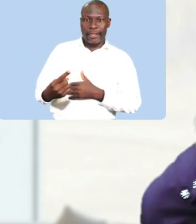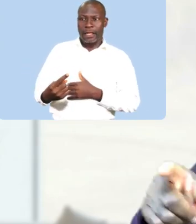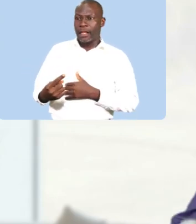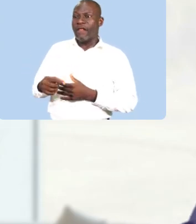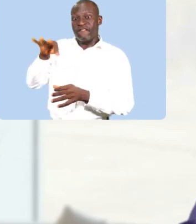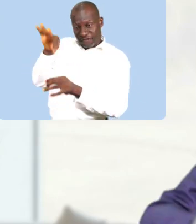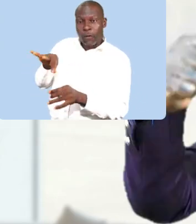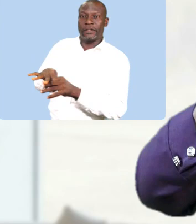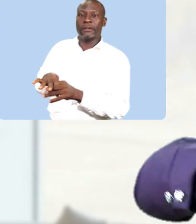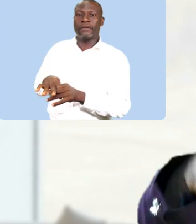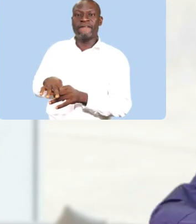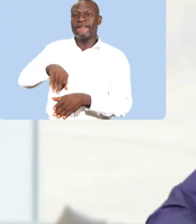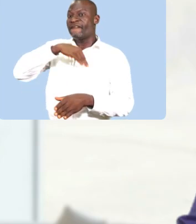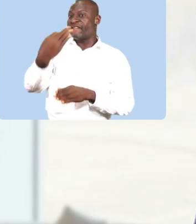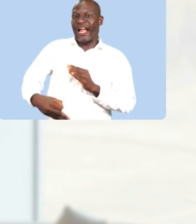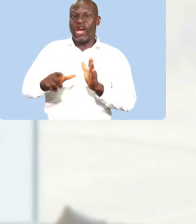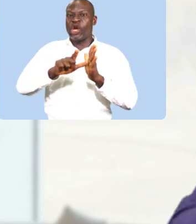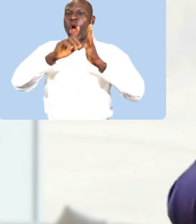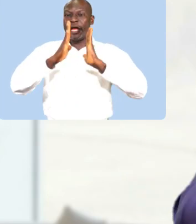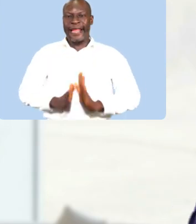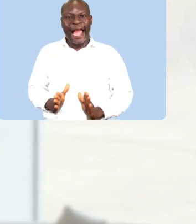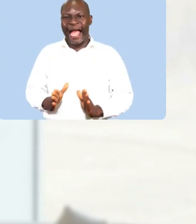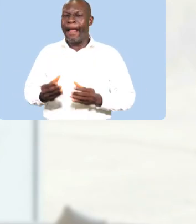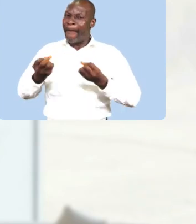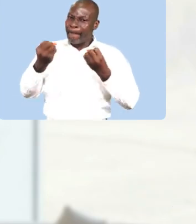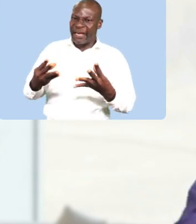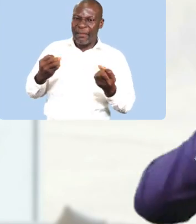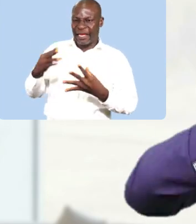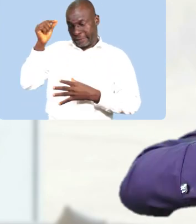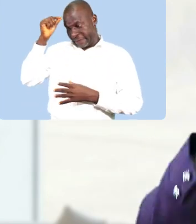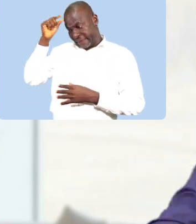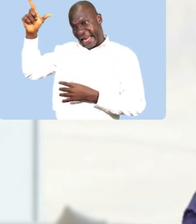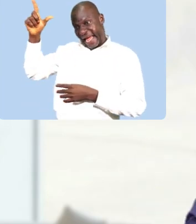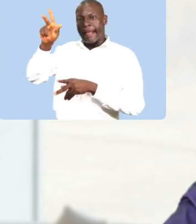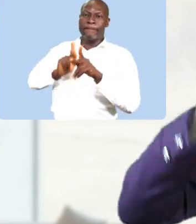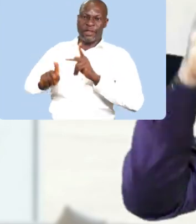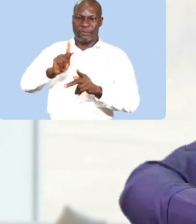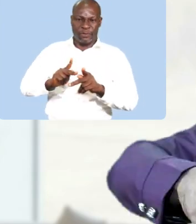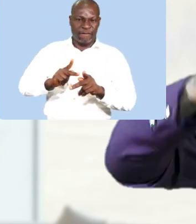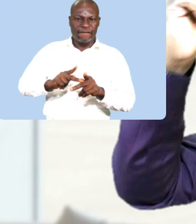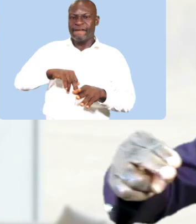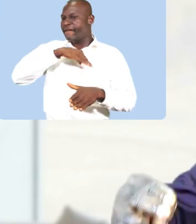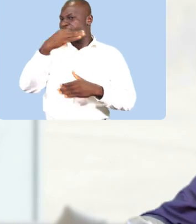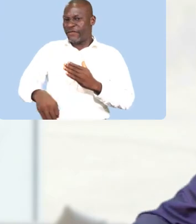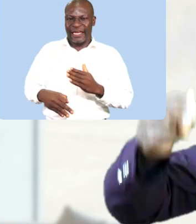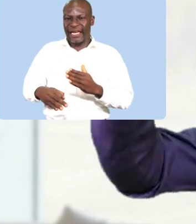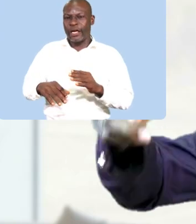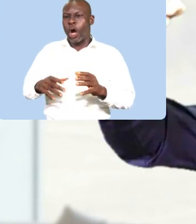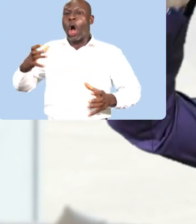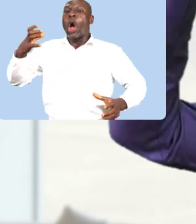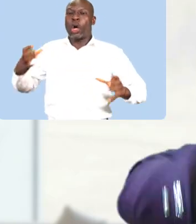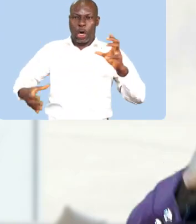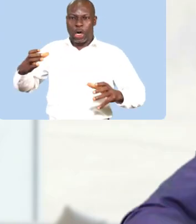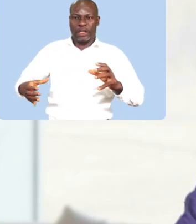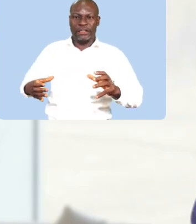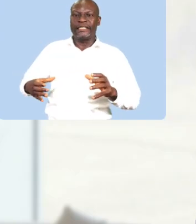Edru echire ino. A lawyer for binomo. Sadie ene binomo sorry ye. Efa echire. Adi asam no kwa court. Ema court